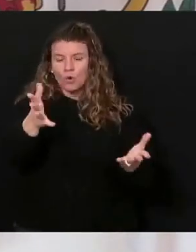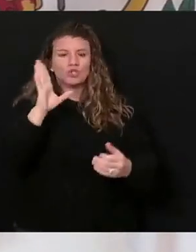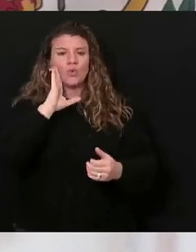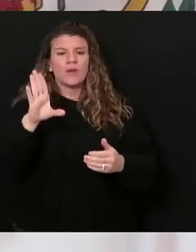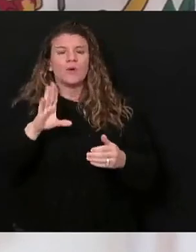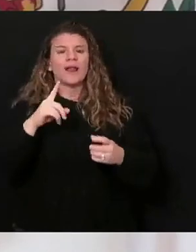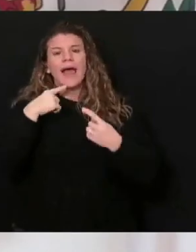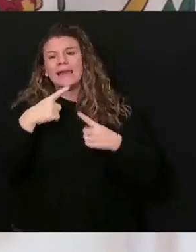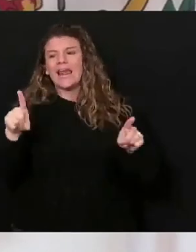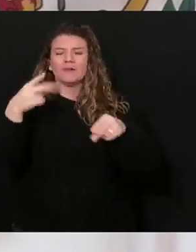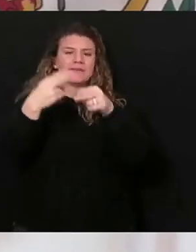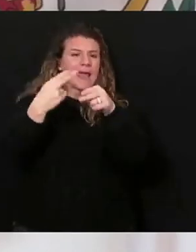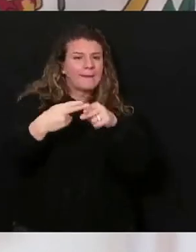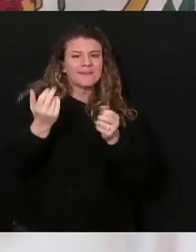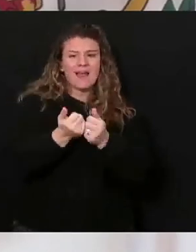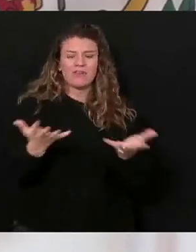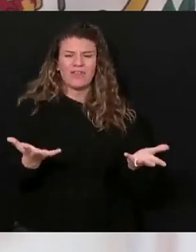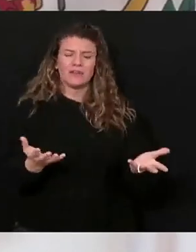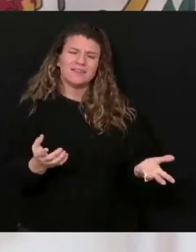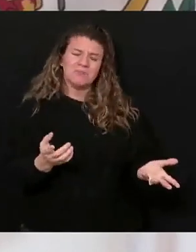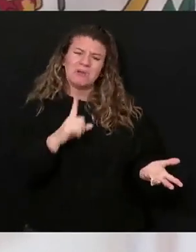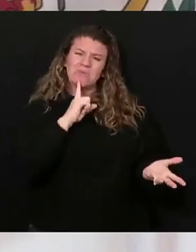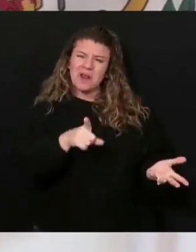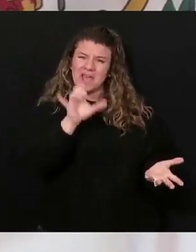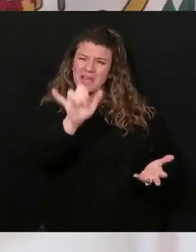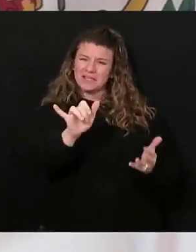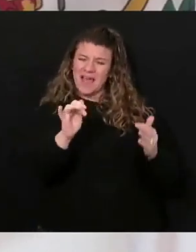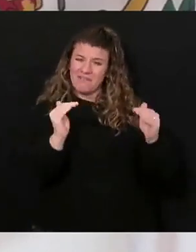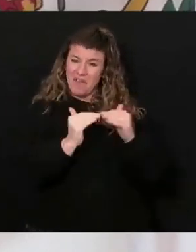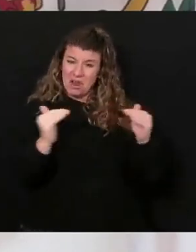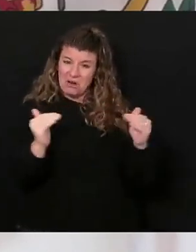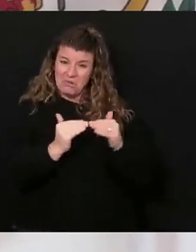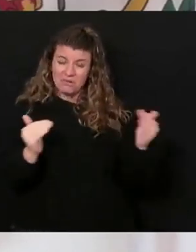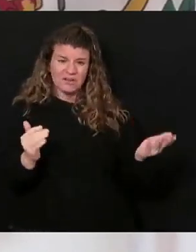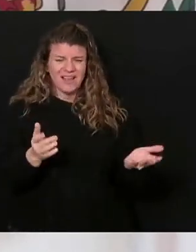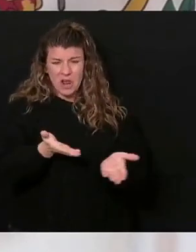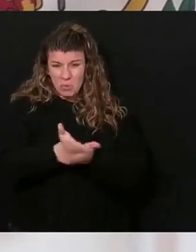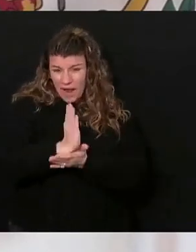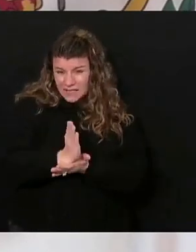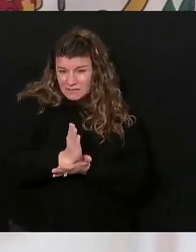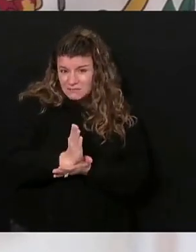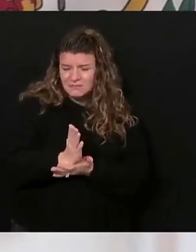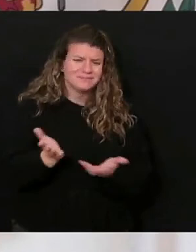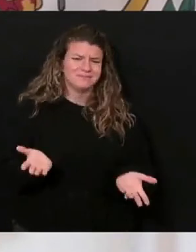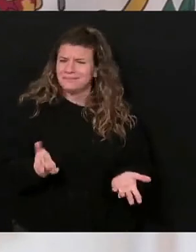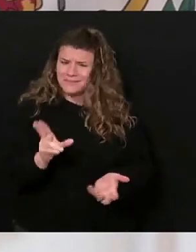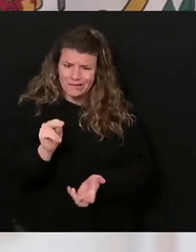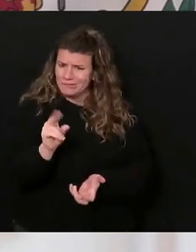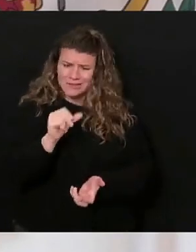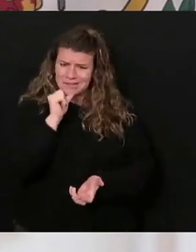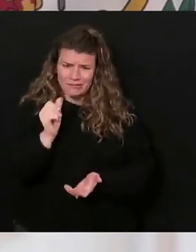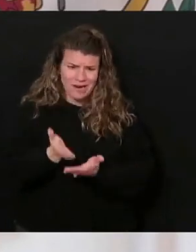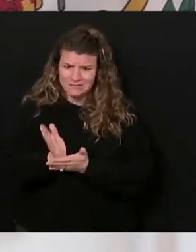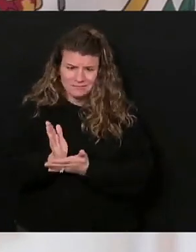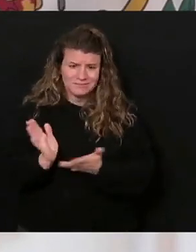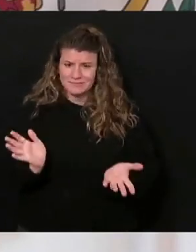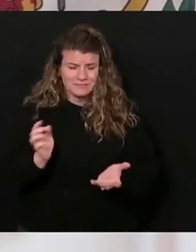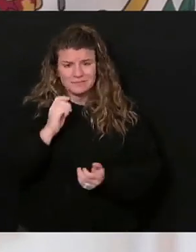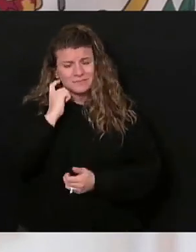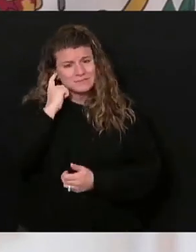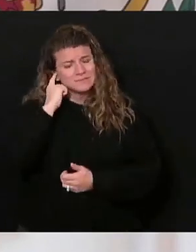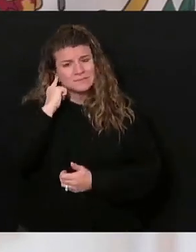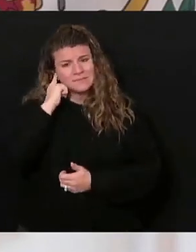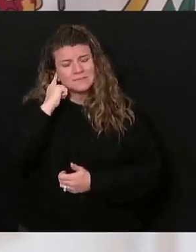after thinking really hard about that, is that fair? Is it really fair, and is it right to do? Well, it's not right to do. That's all there is to